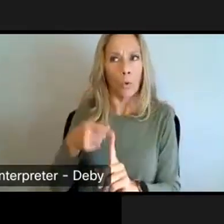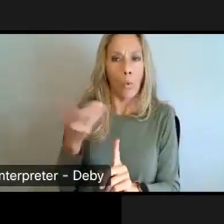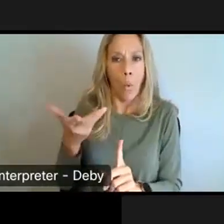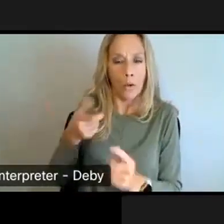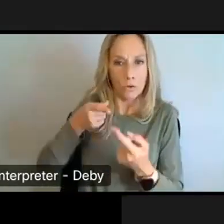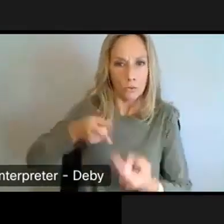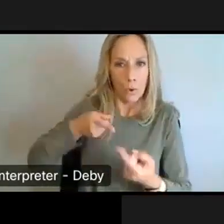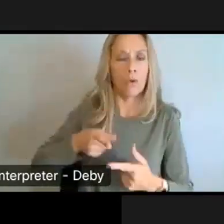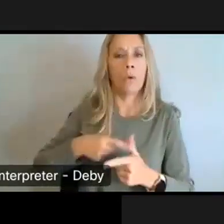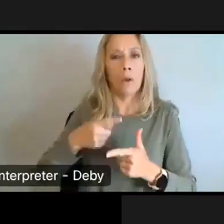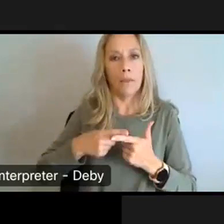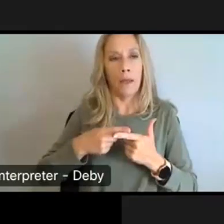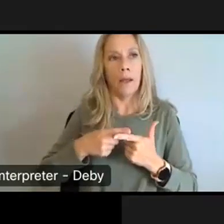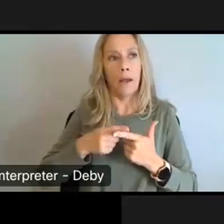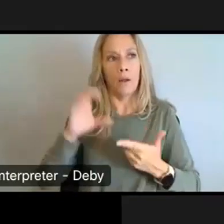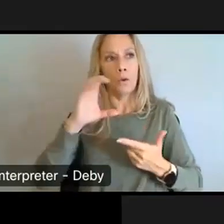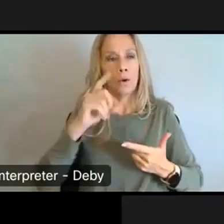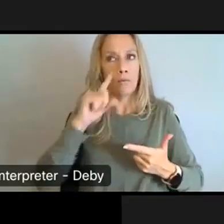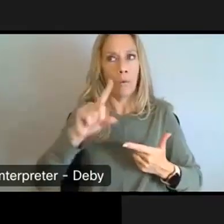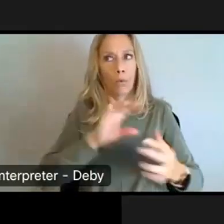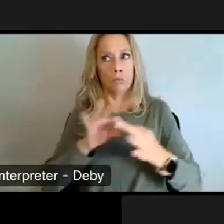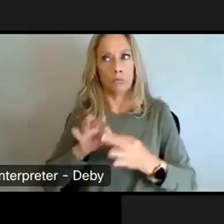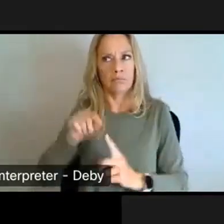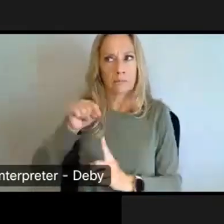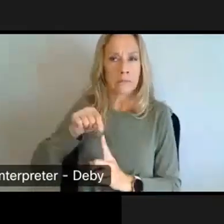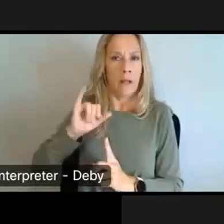then approaching it from that direction.